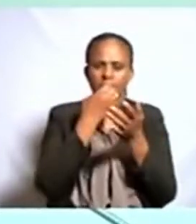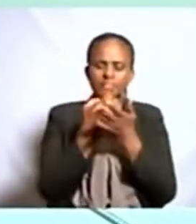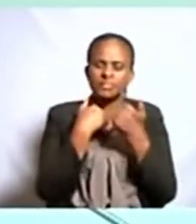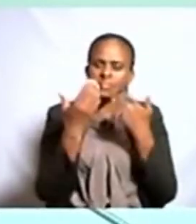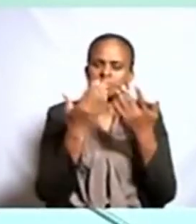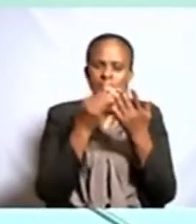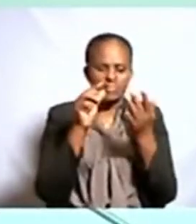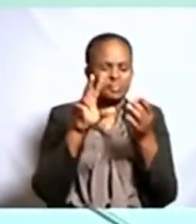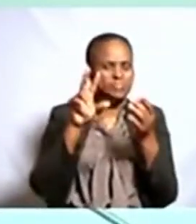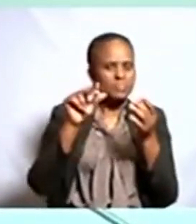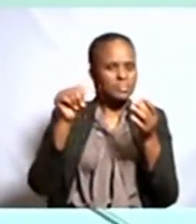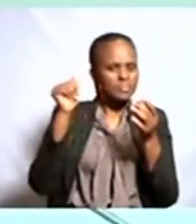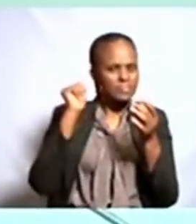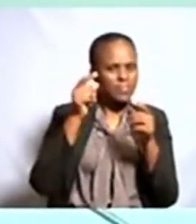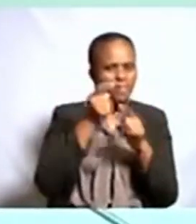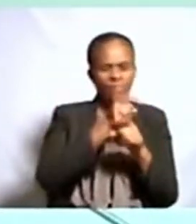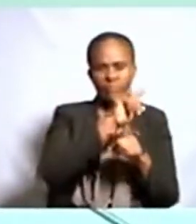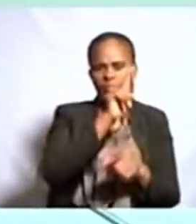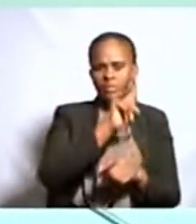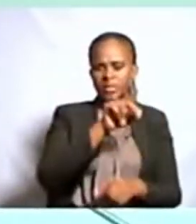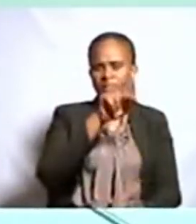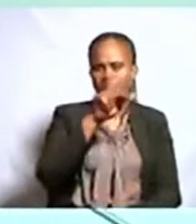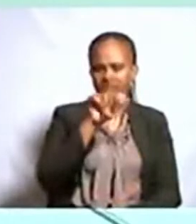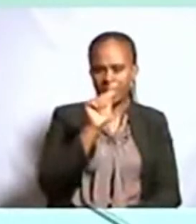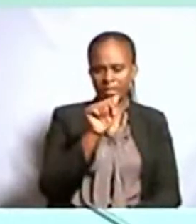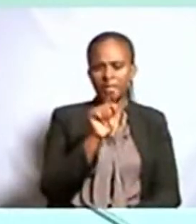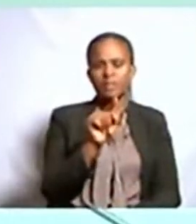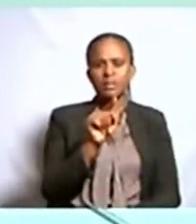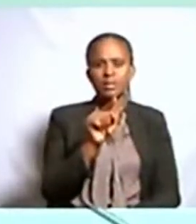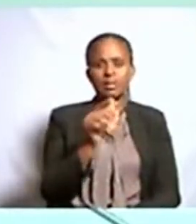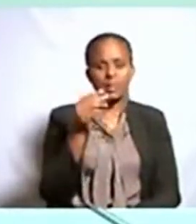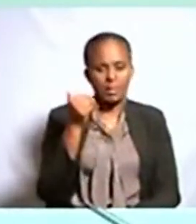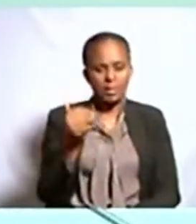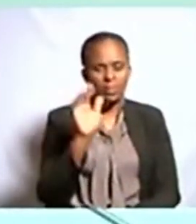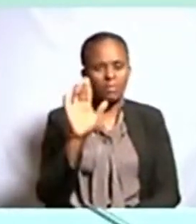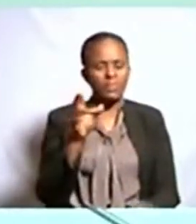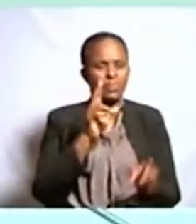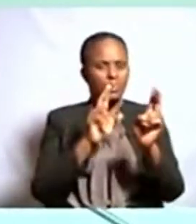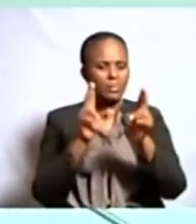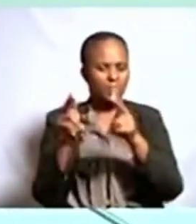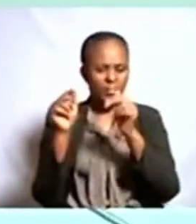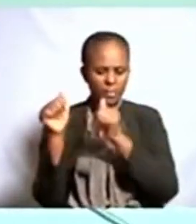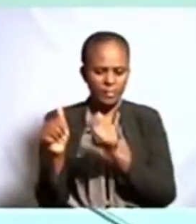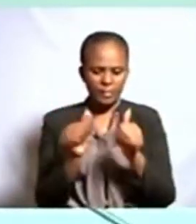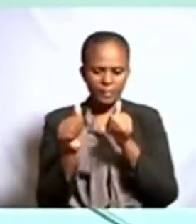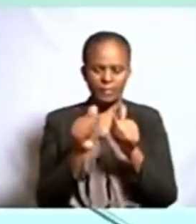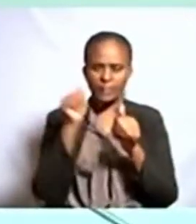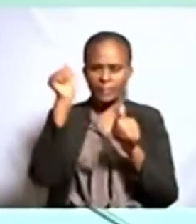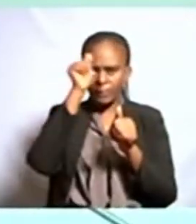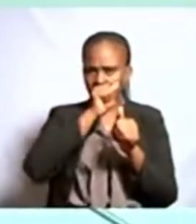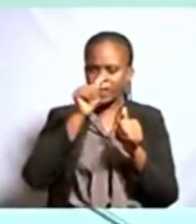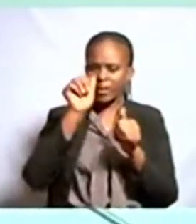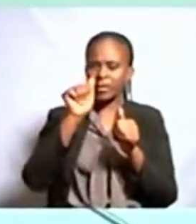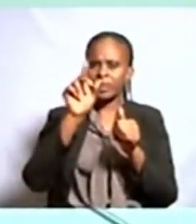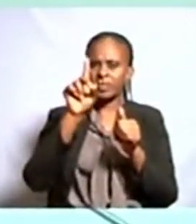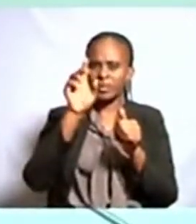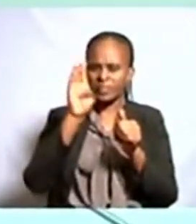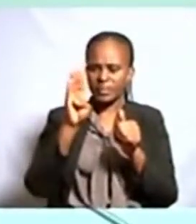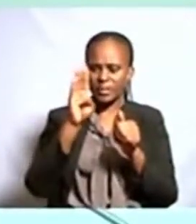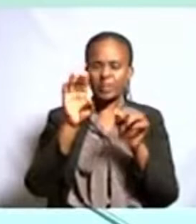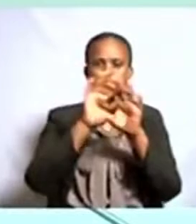no objection was obtained from ZPPA. Controlling officers' response: corrective action. The African Development Bank ADB cleared